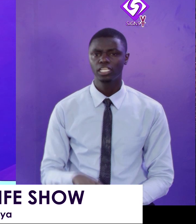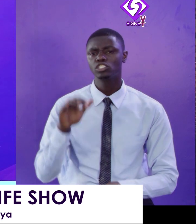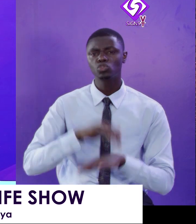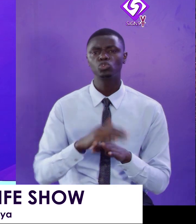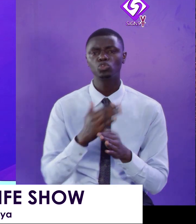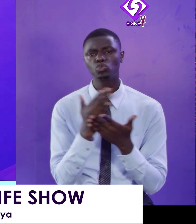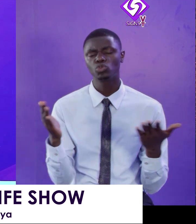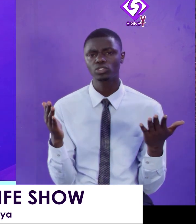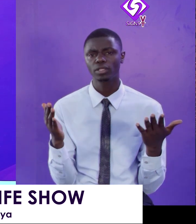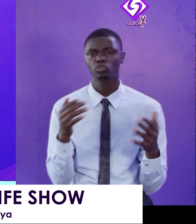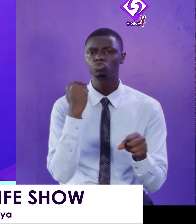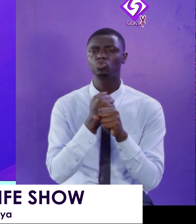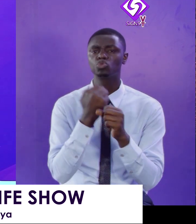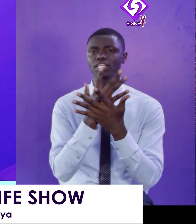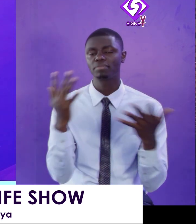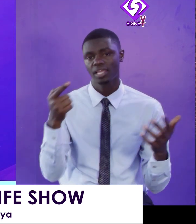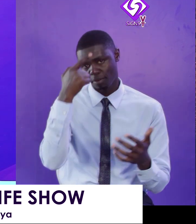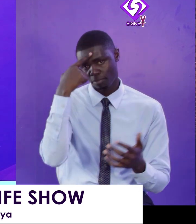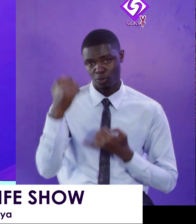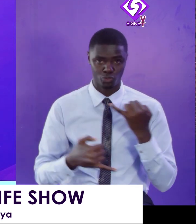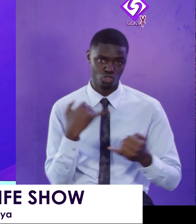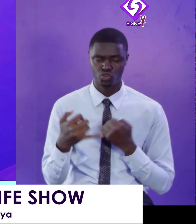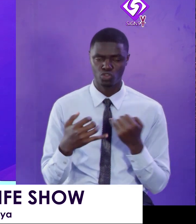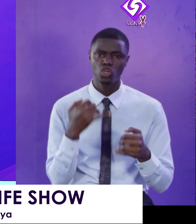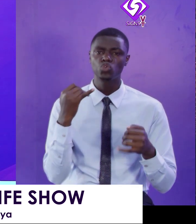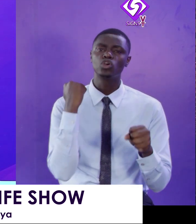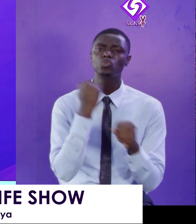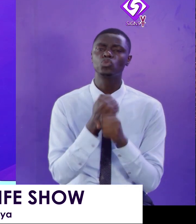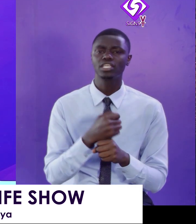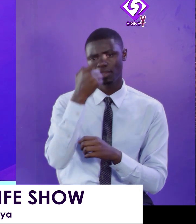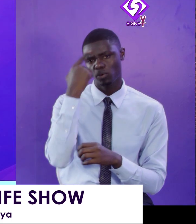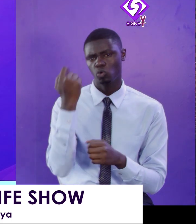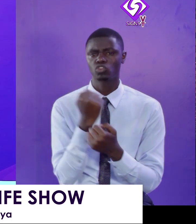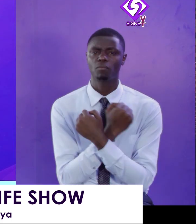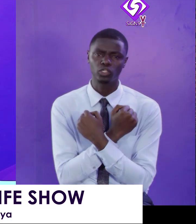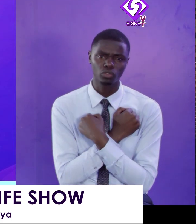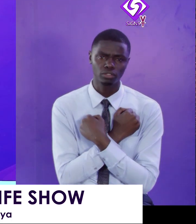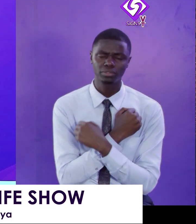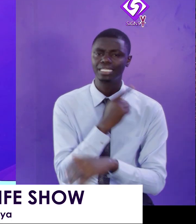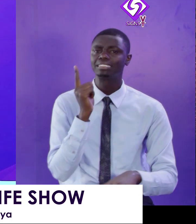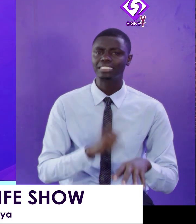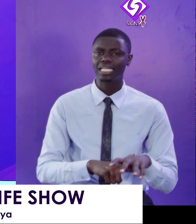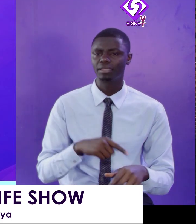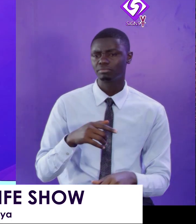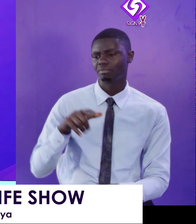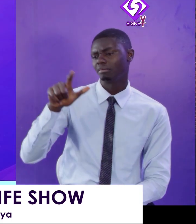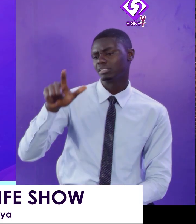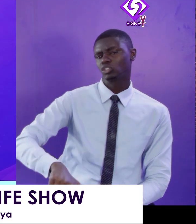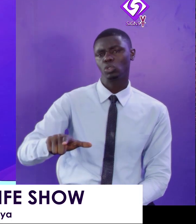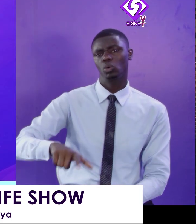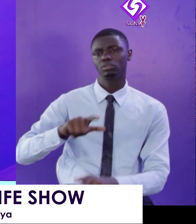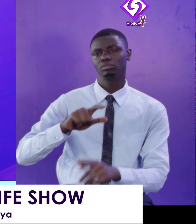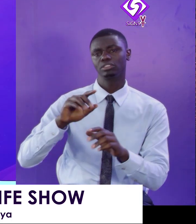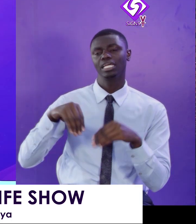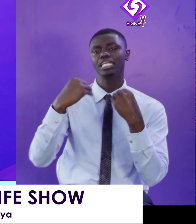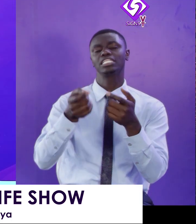something because you enjoy it. You do it out of passion, such that even when it is down in giving rewards back to